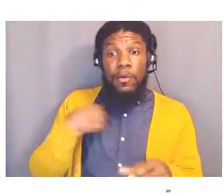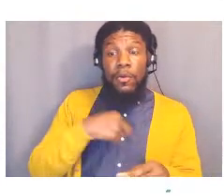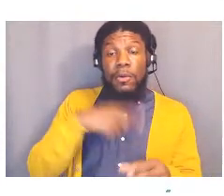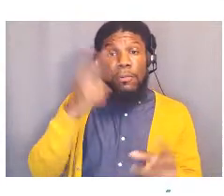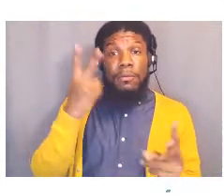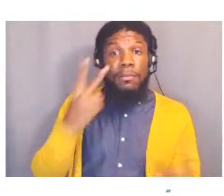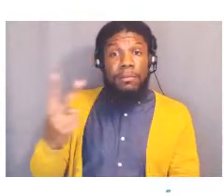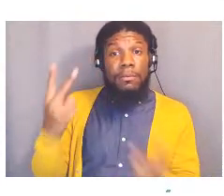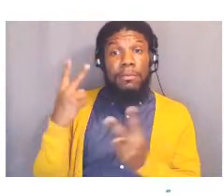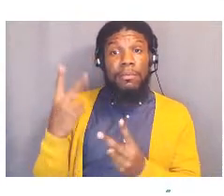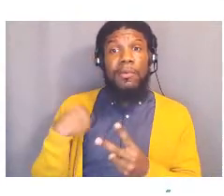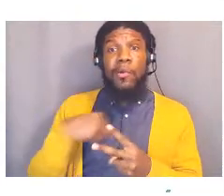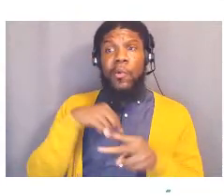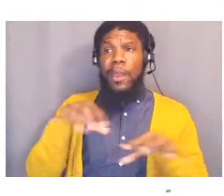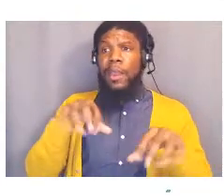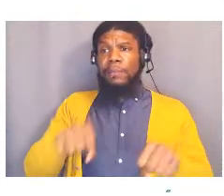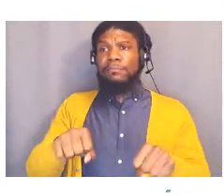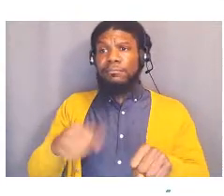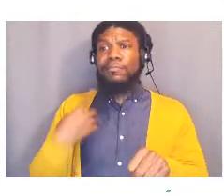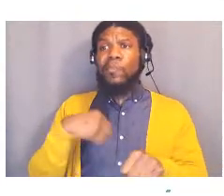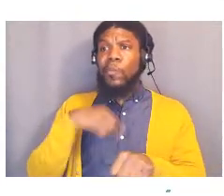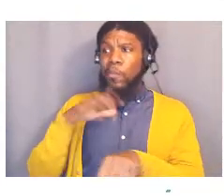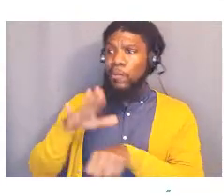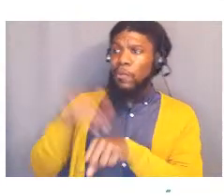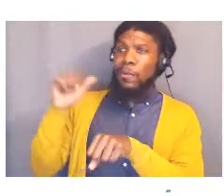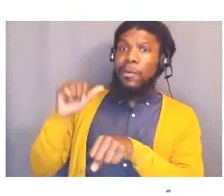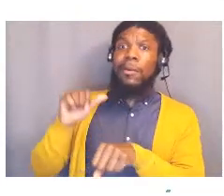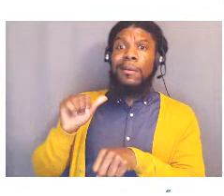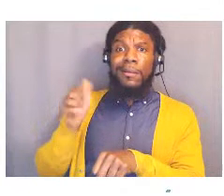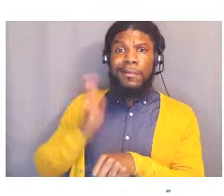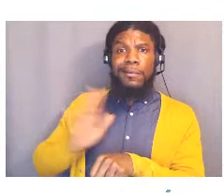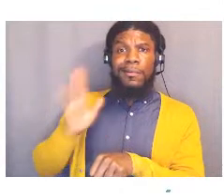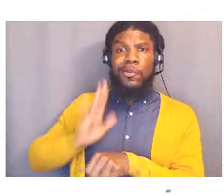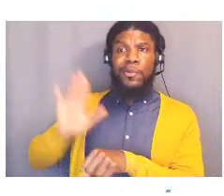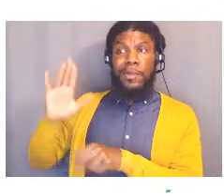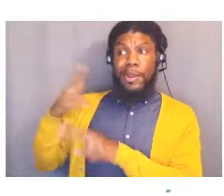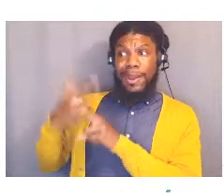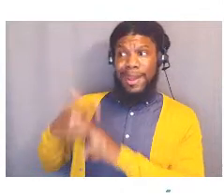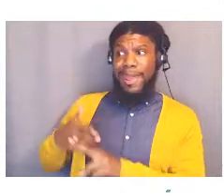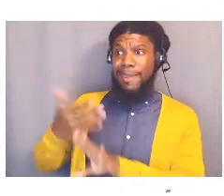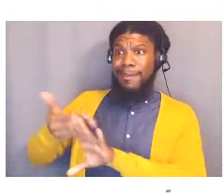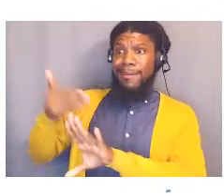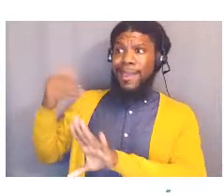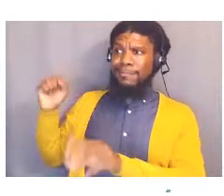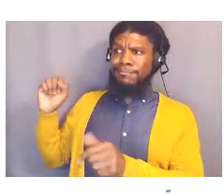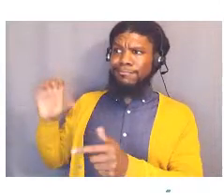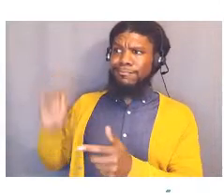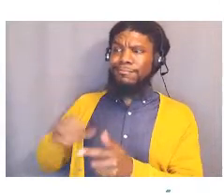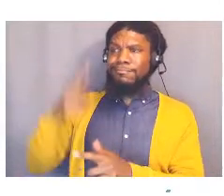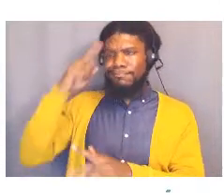reclaim. We recall the ancestors' names. A moment of silence